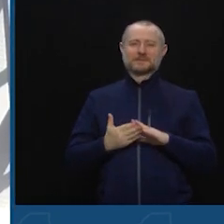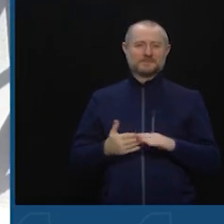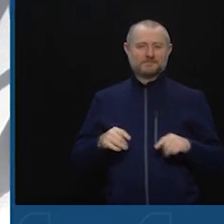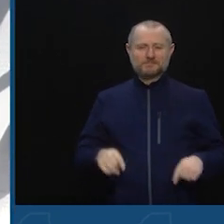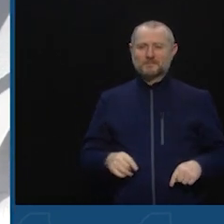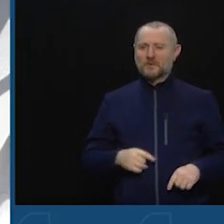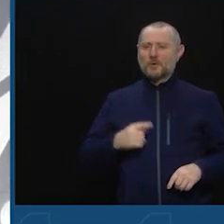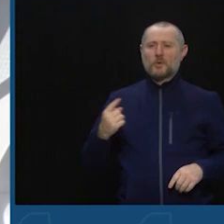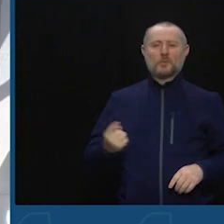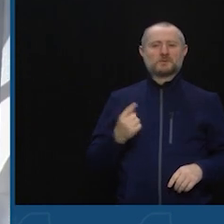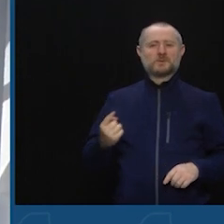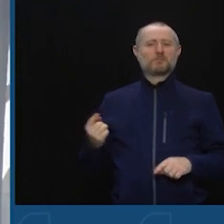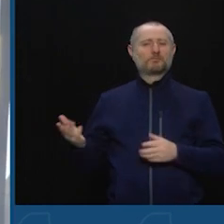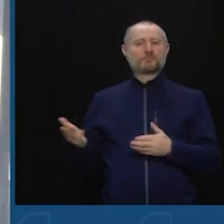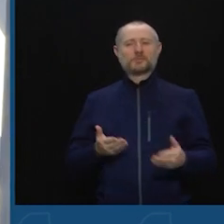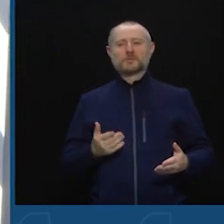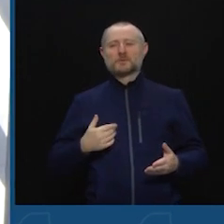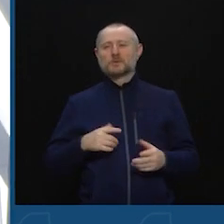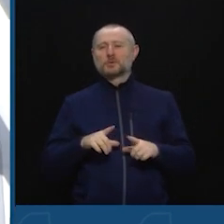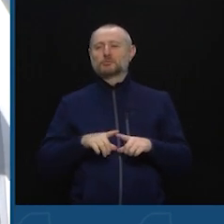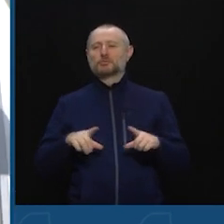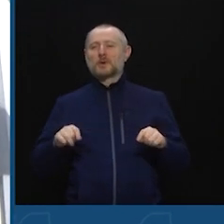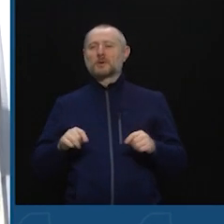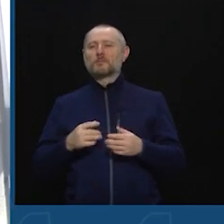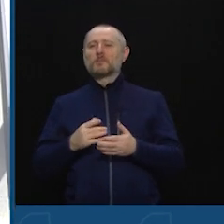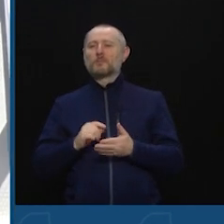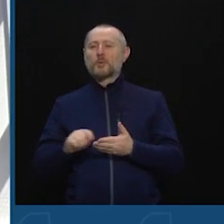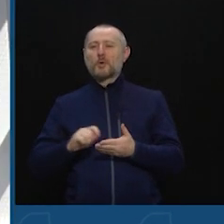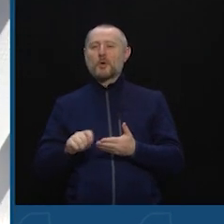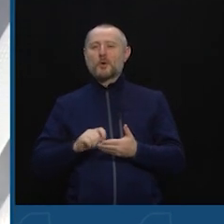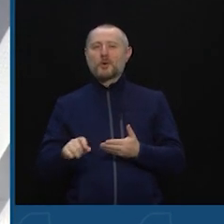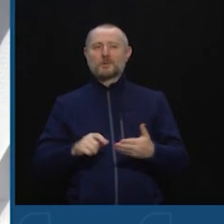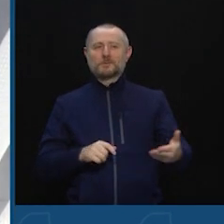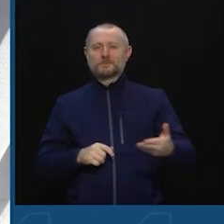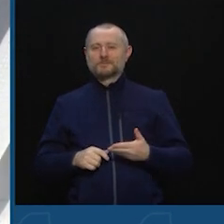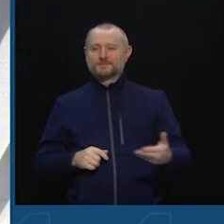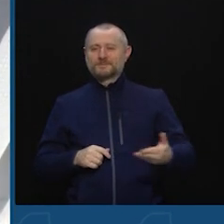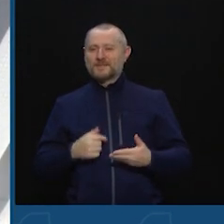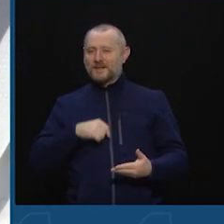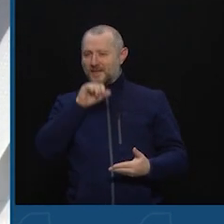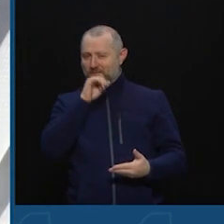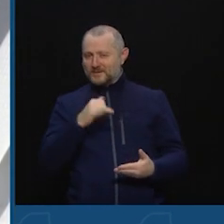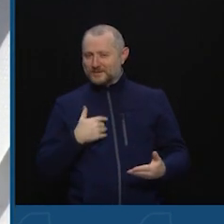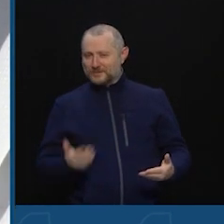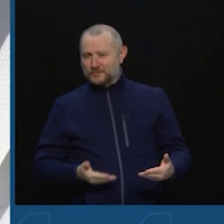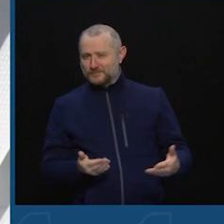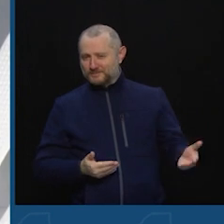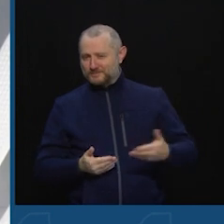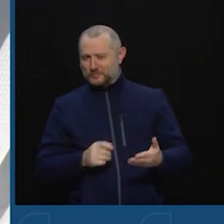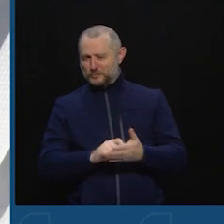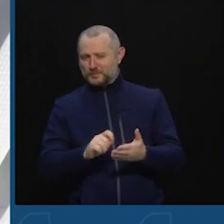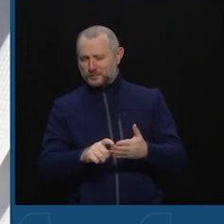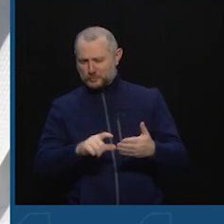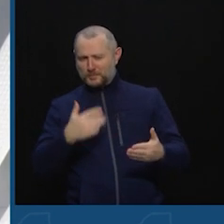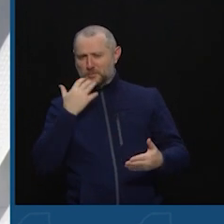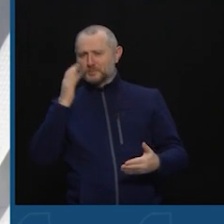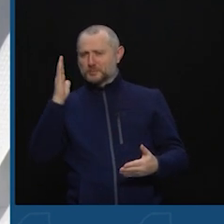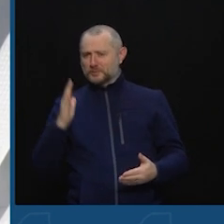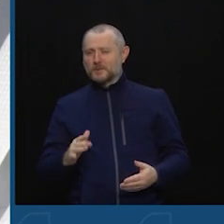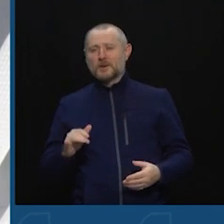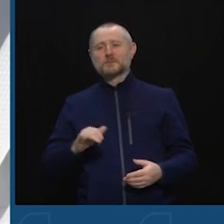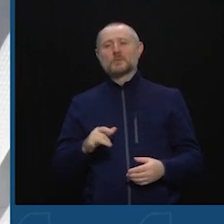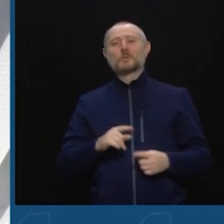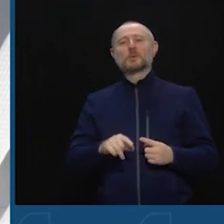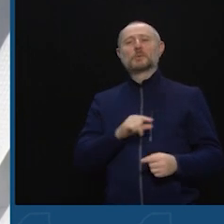a checkbook. So we love having you here. Both the speaker and the borough president enjoys